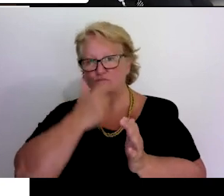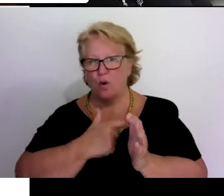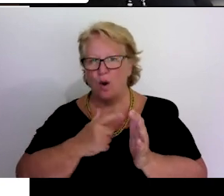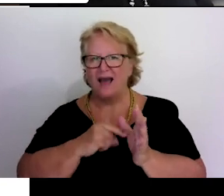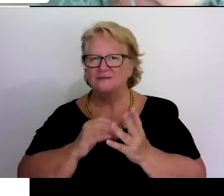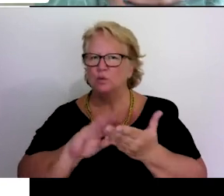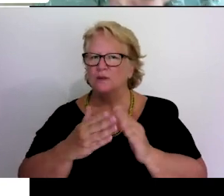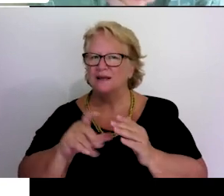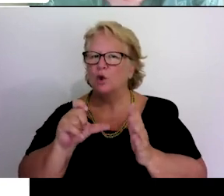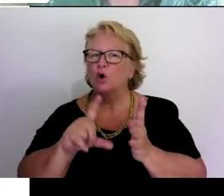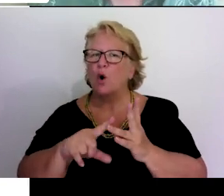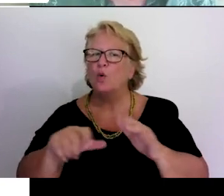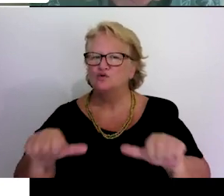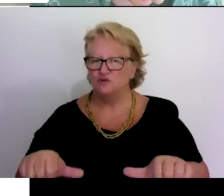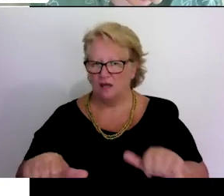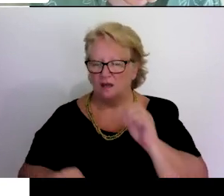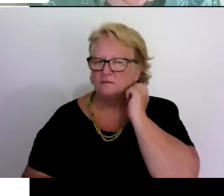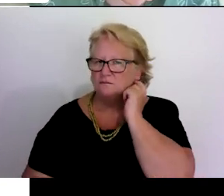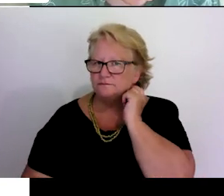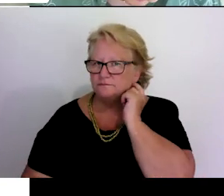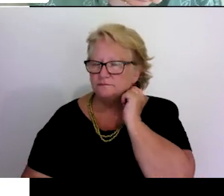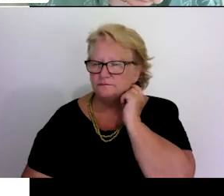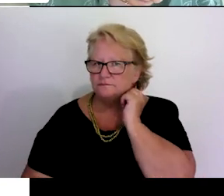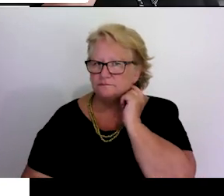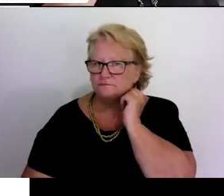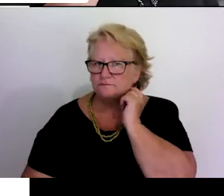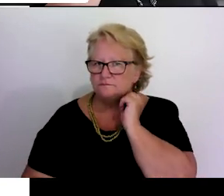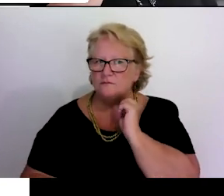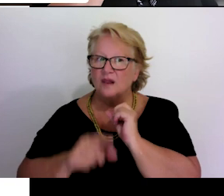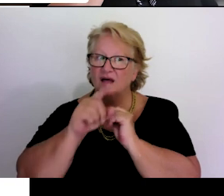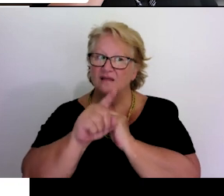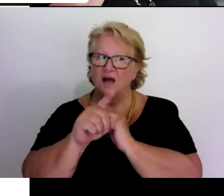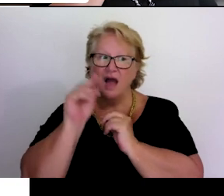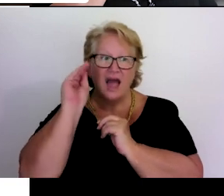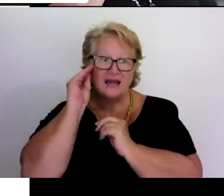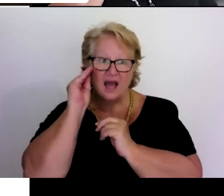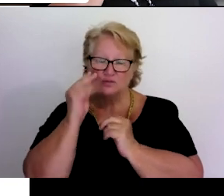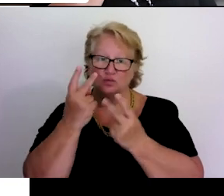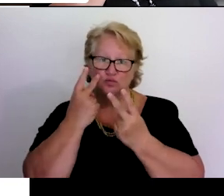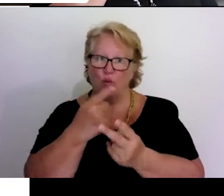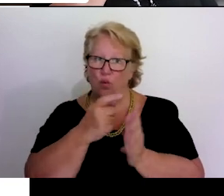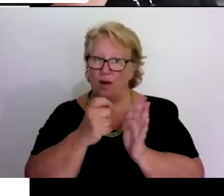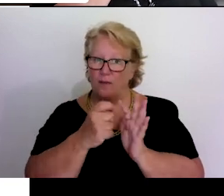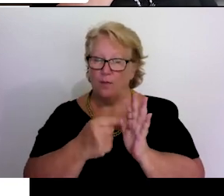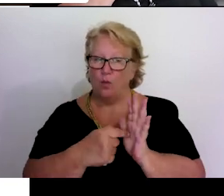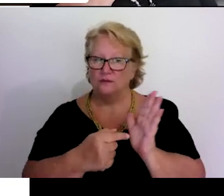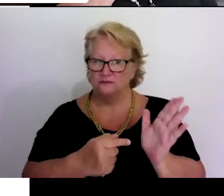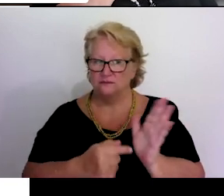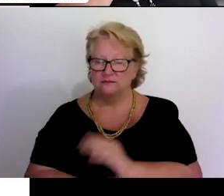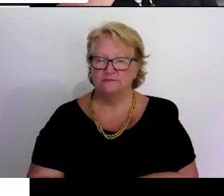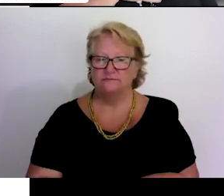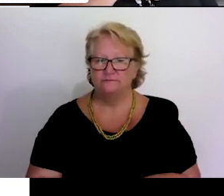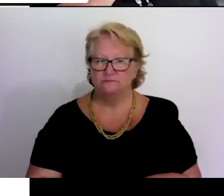co-chair. So when we look at the council is made up of 12 people, and 3 of